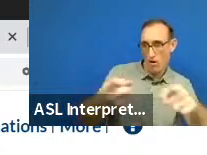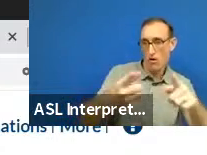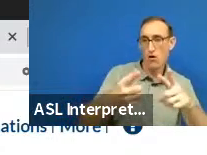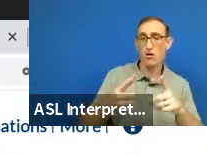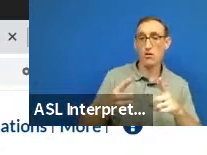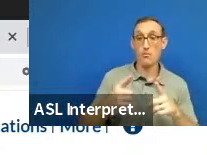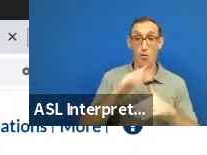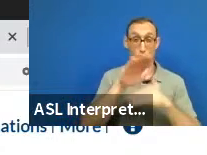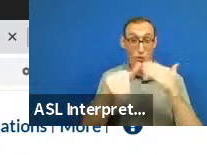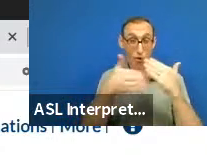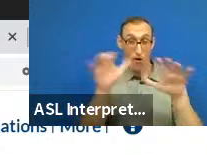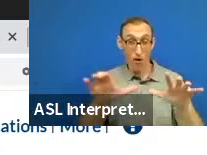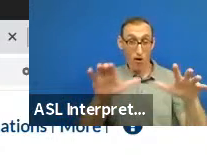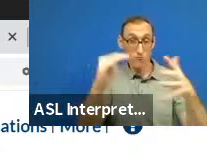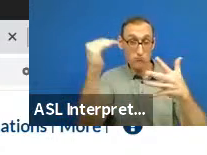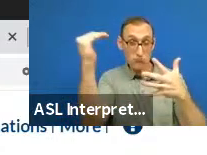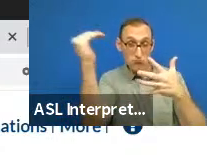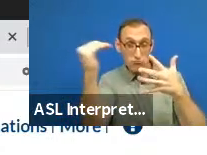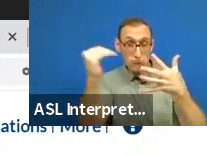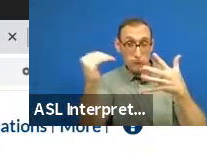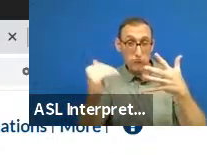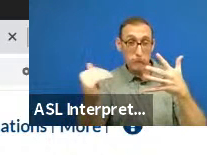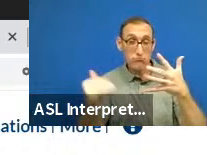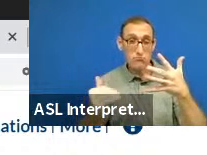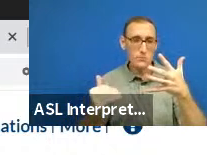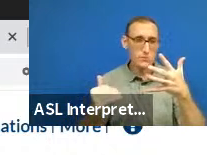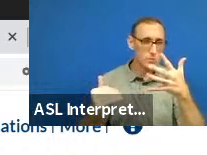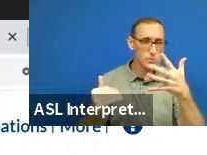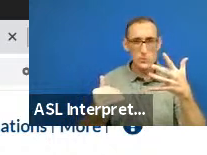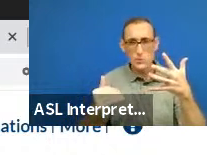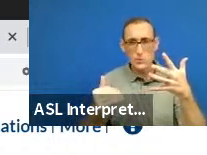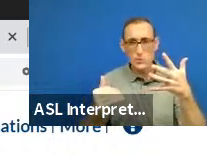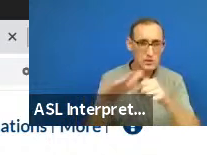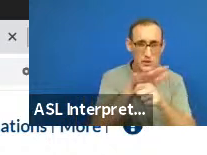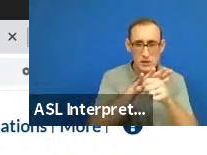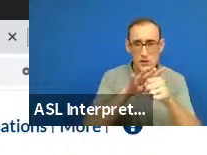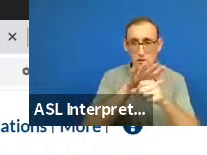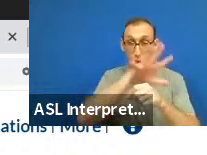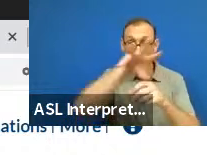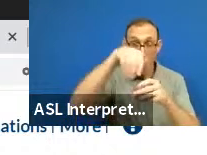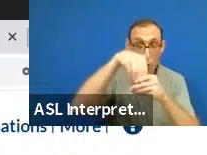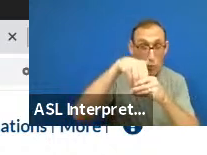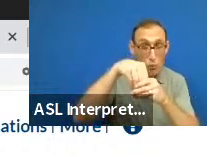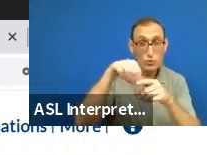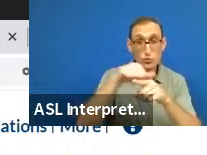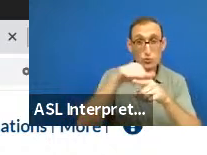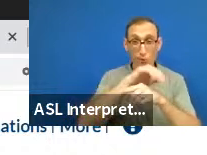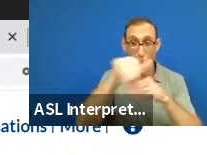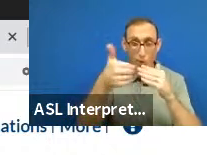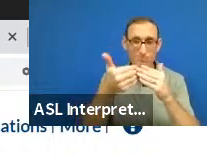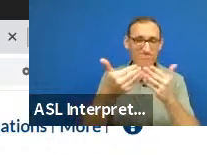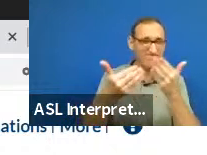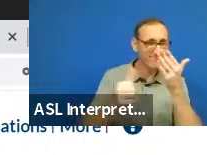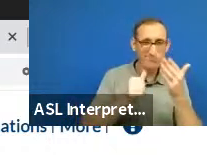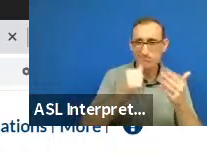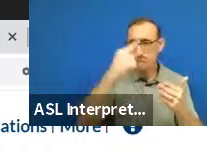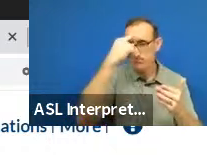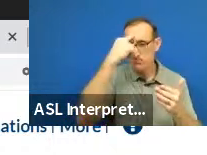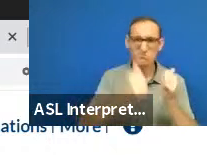I don't think all areas included training, but most of them did.